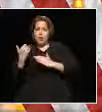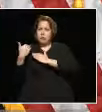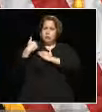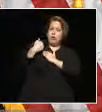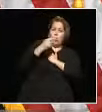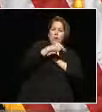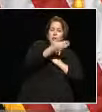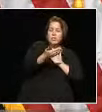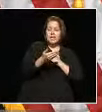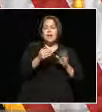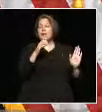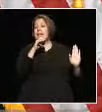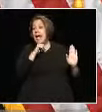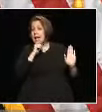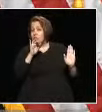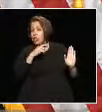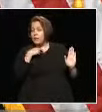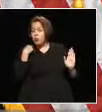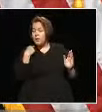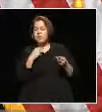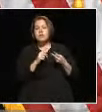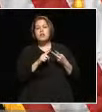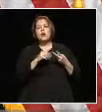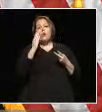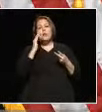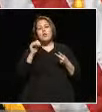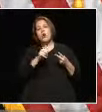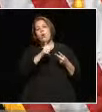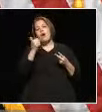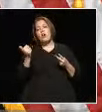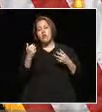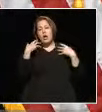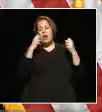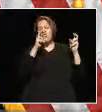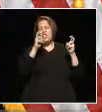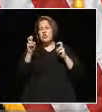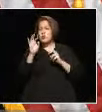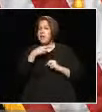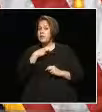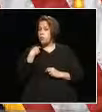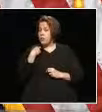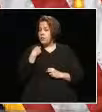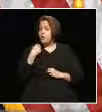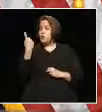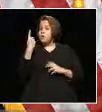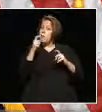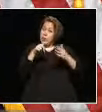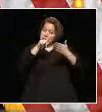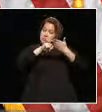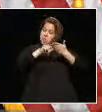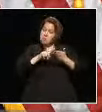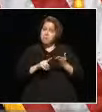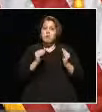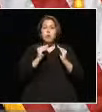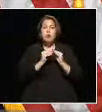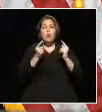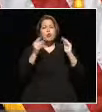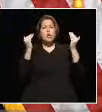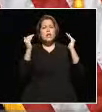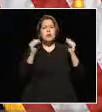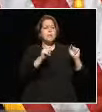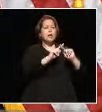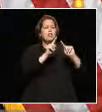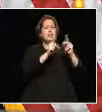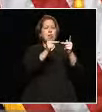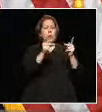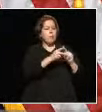again, we know age is a risk factor, and we know underlying conditions are a risk factor. So this is something to explore when we're trying to compare one place to